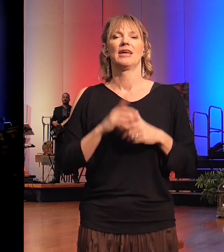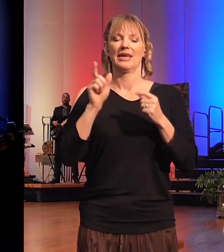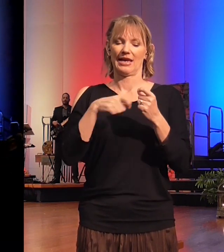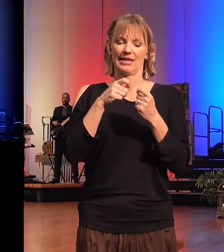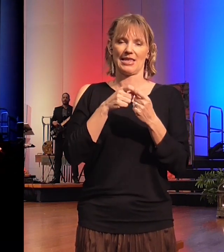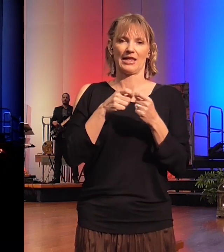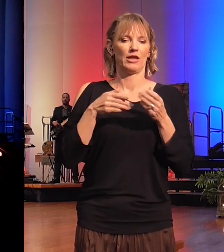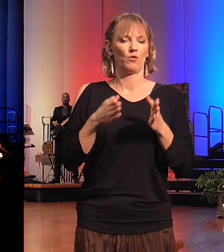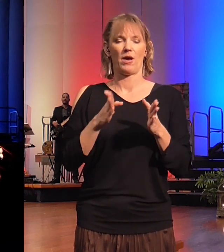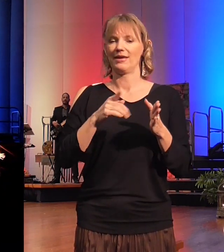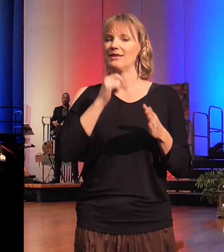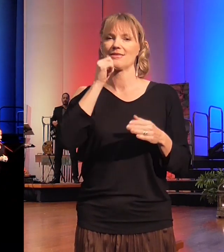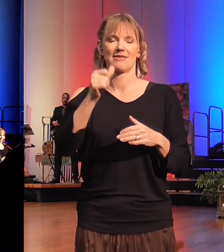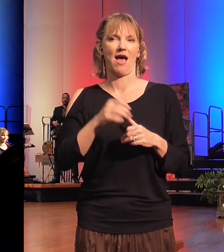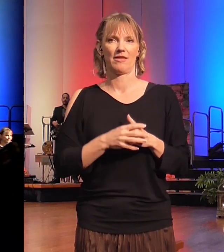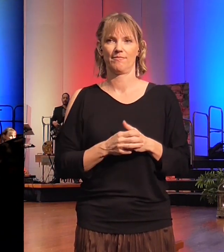not.